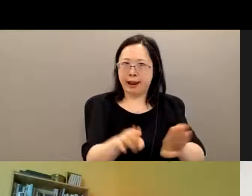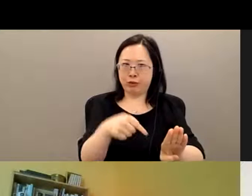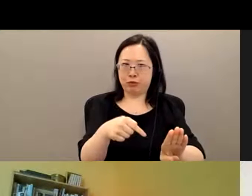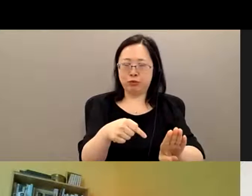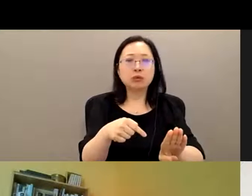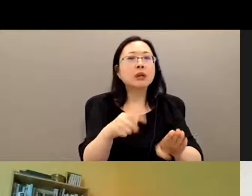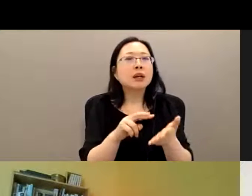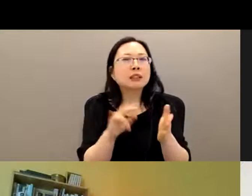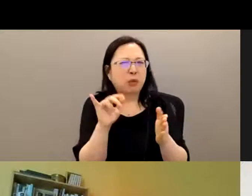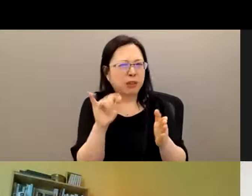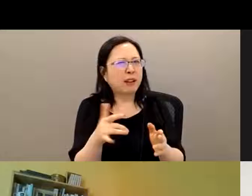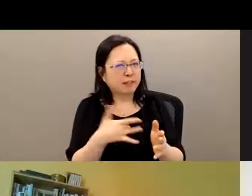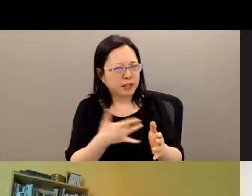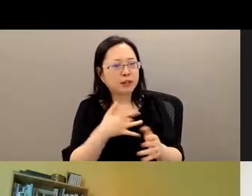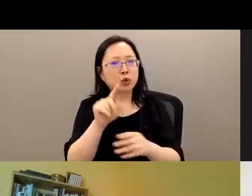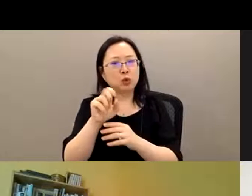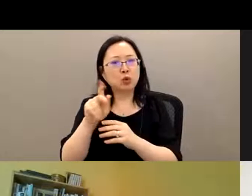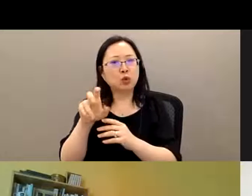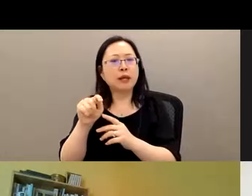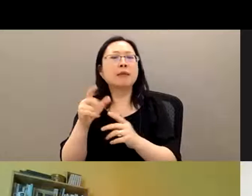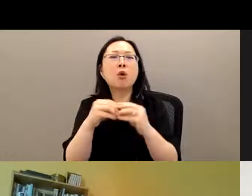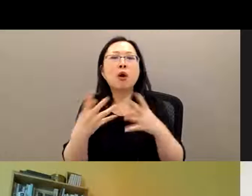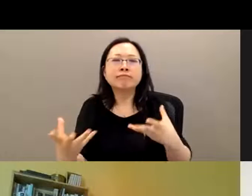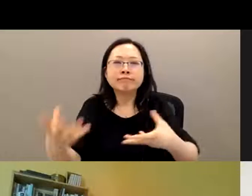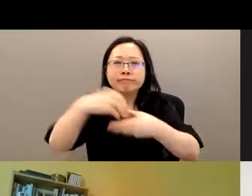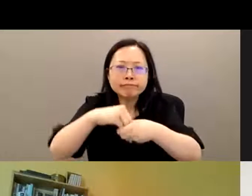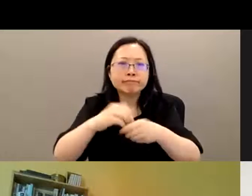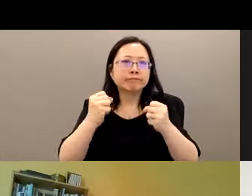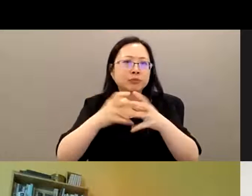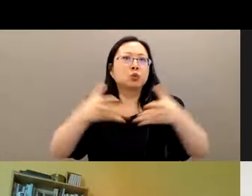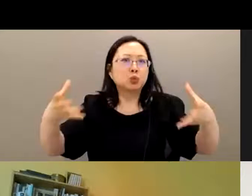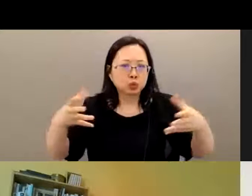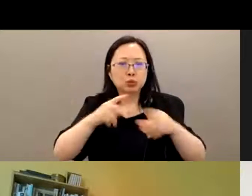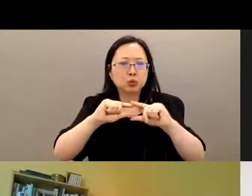this toolkit can be more inclusive, and it can also be used in specific